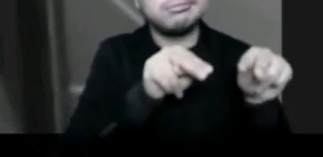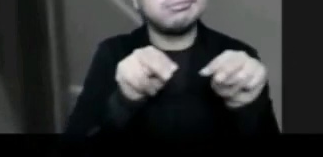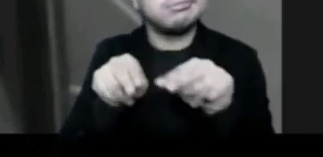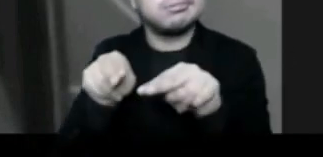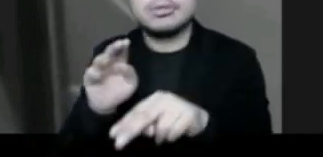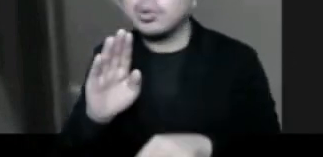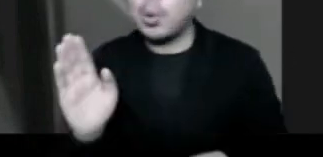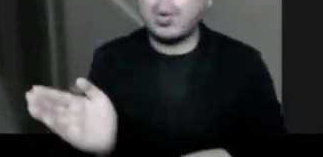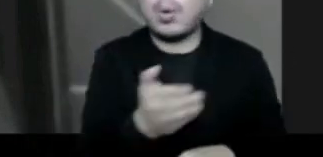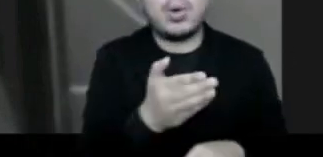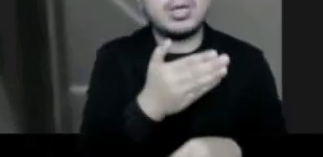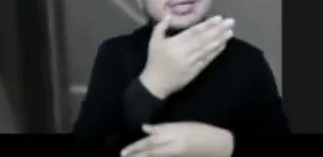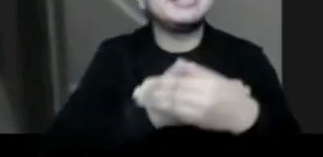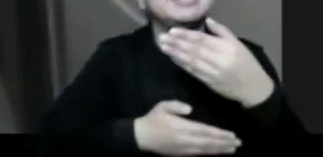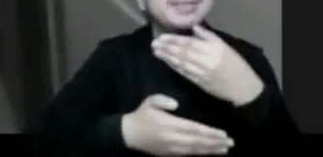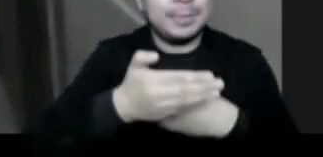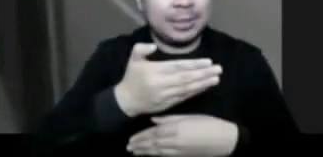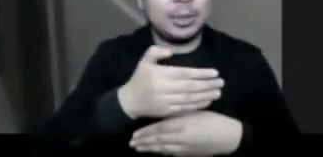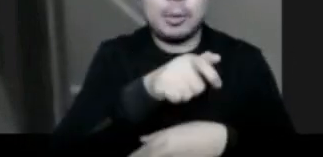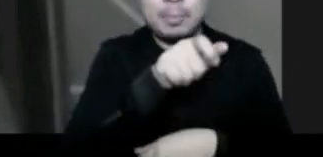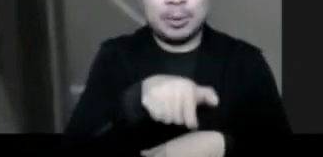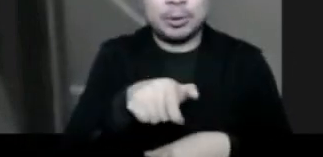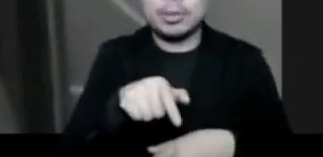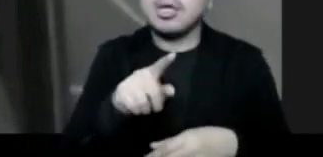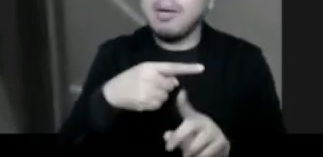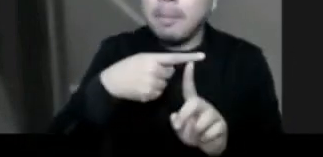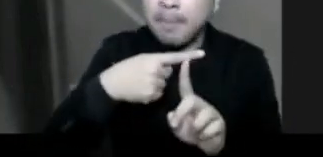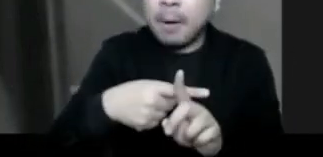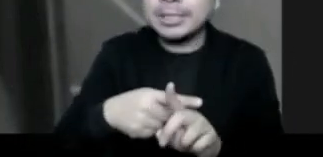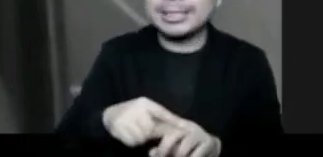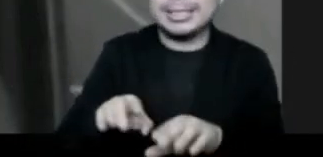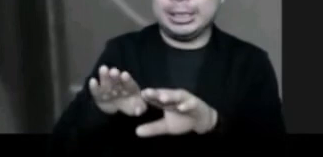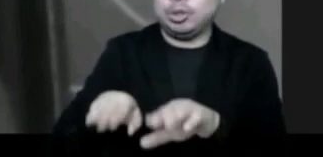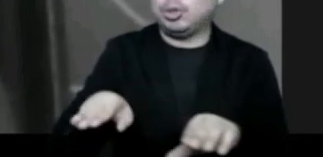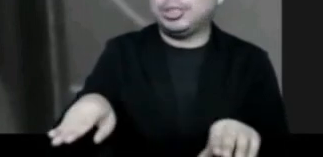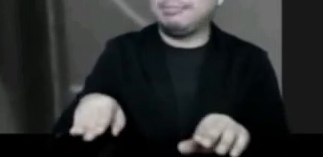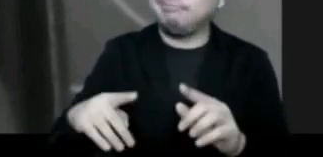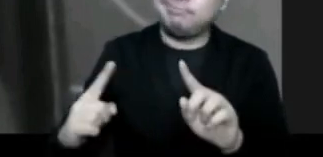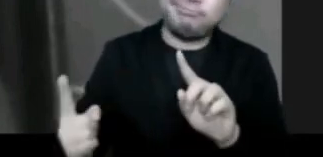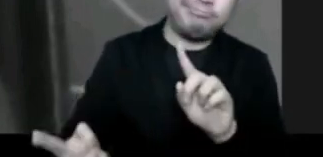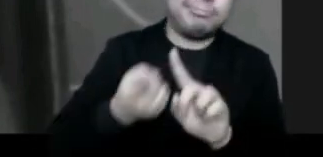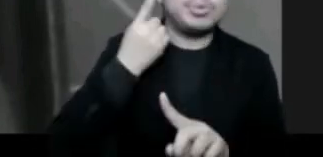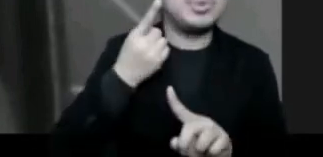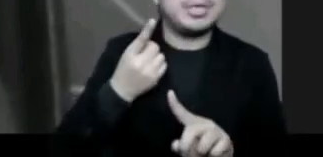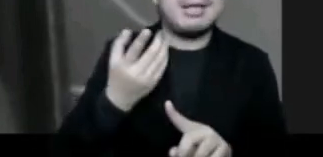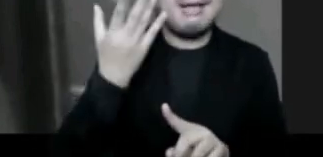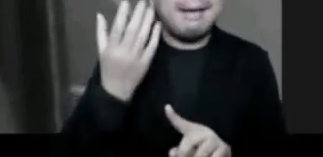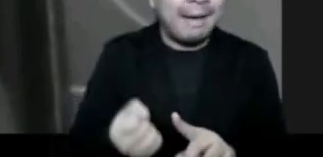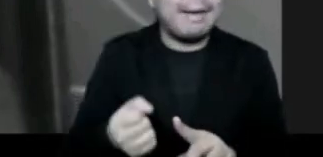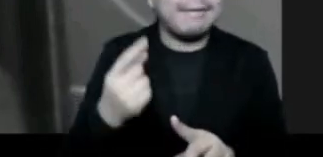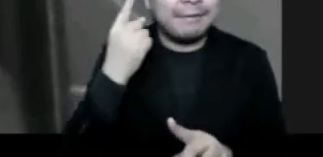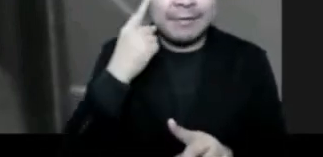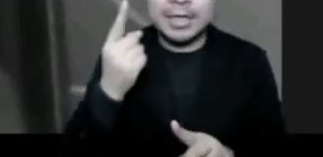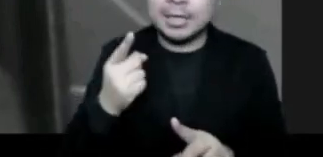are also so important. We have the tendency in the communities that other parents of children with